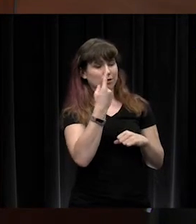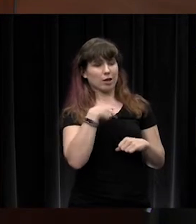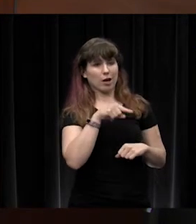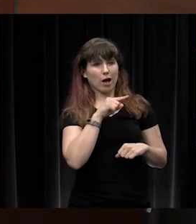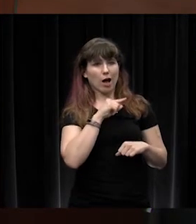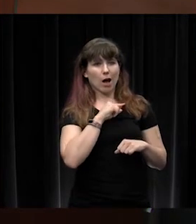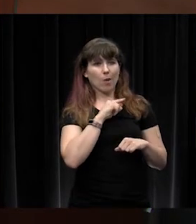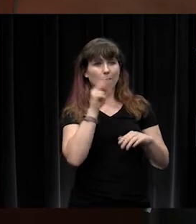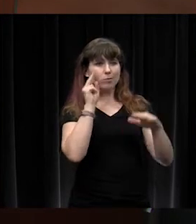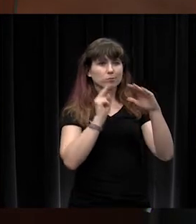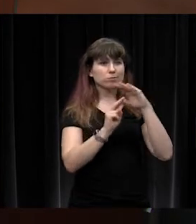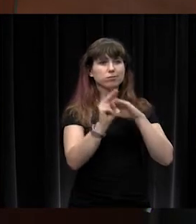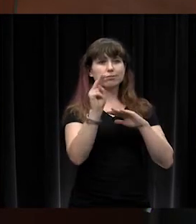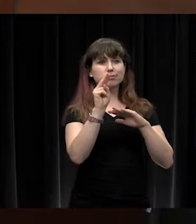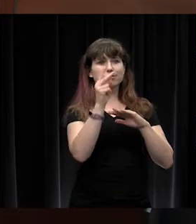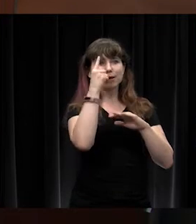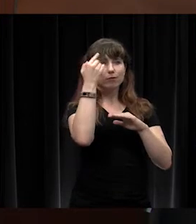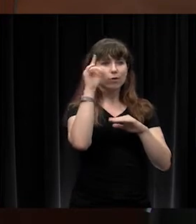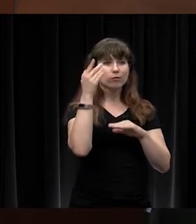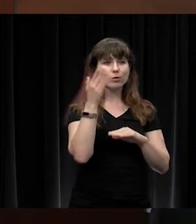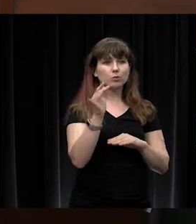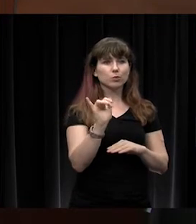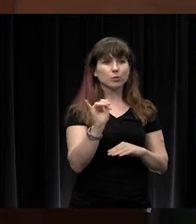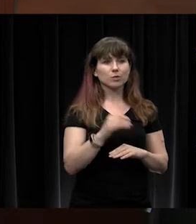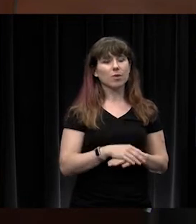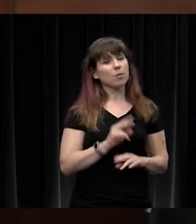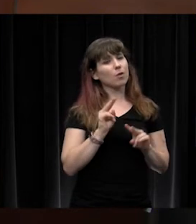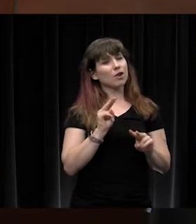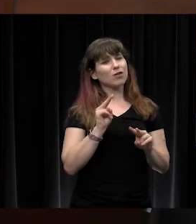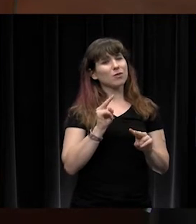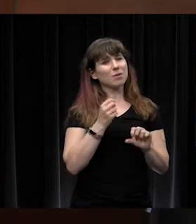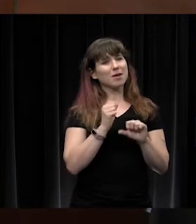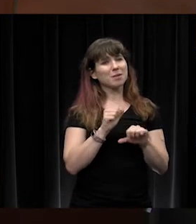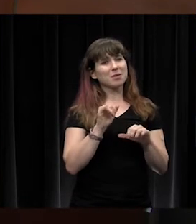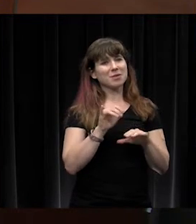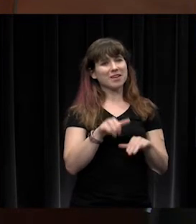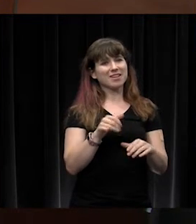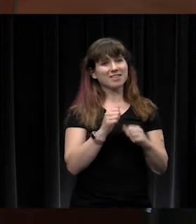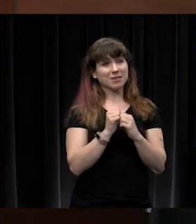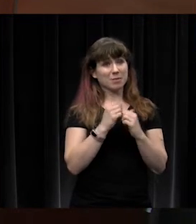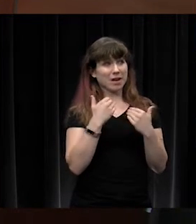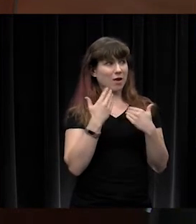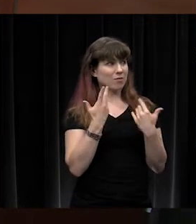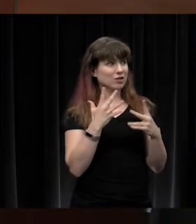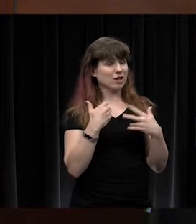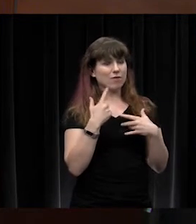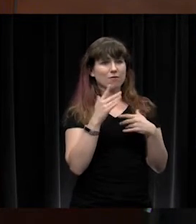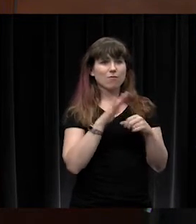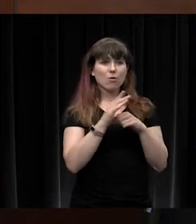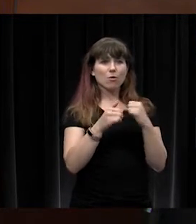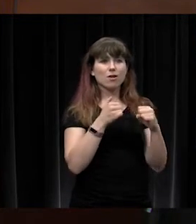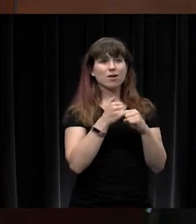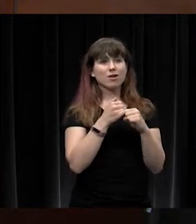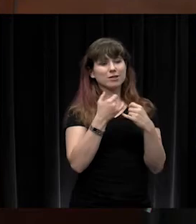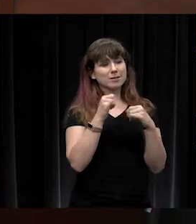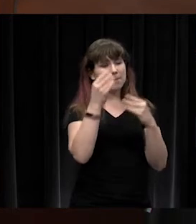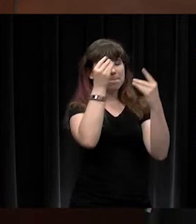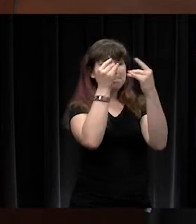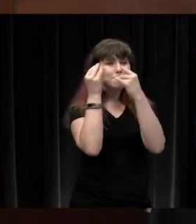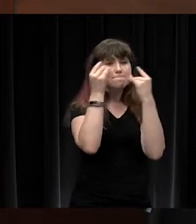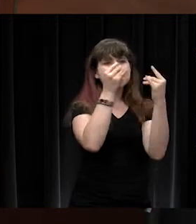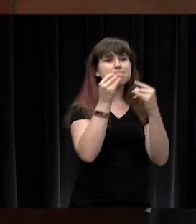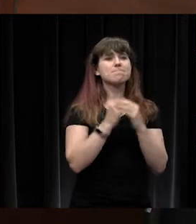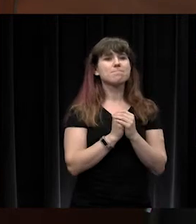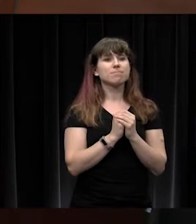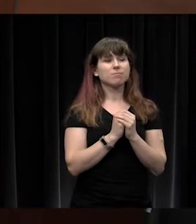So looking forward to being able to put that together. But we've got a whole year to think about it now, so that'll be great.